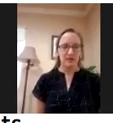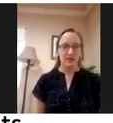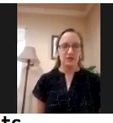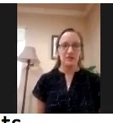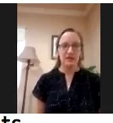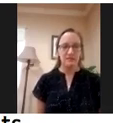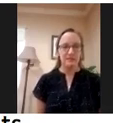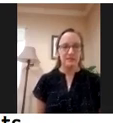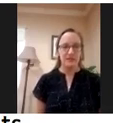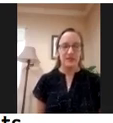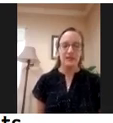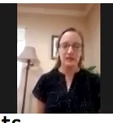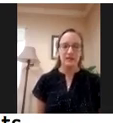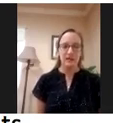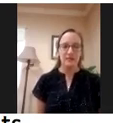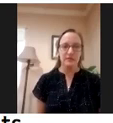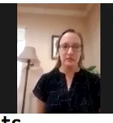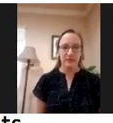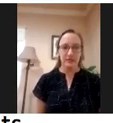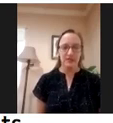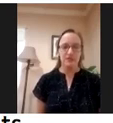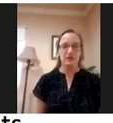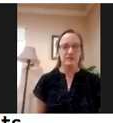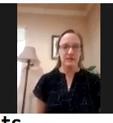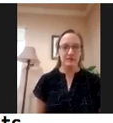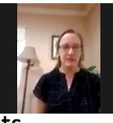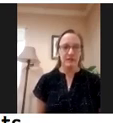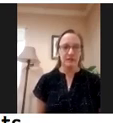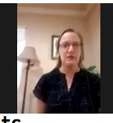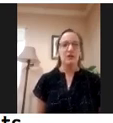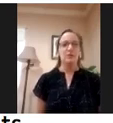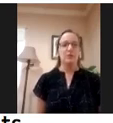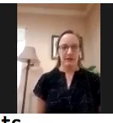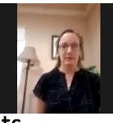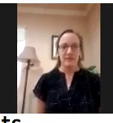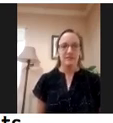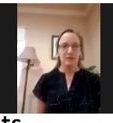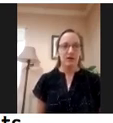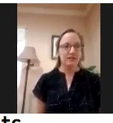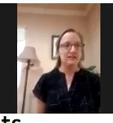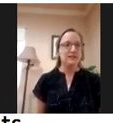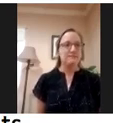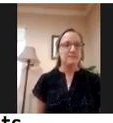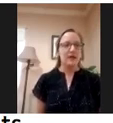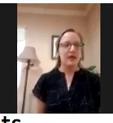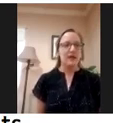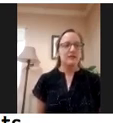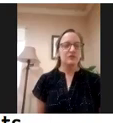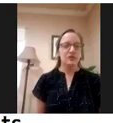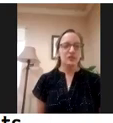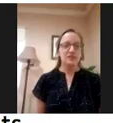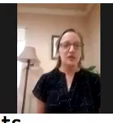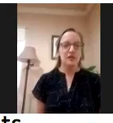in 2015, and the study was completed in 2017, which recommended the project.